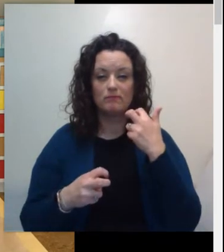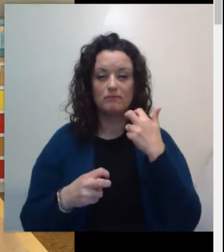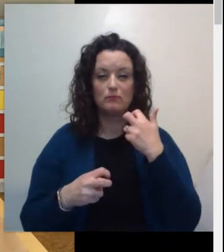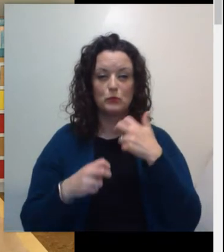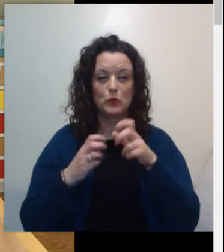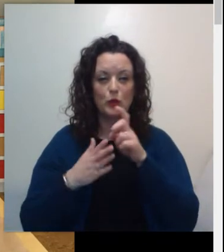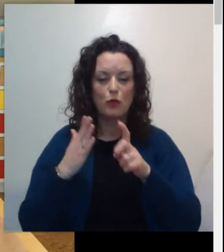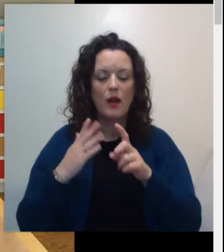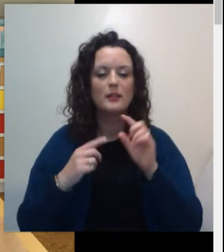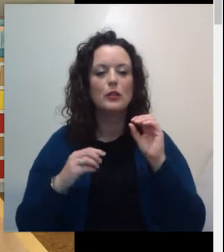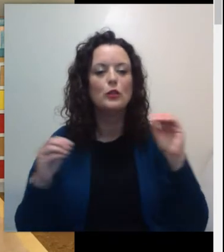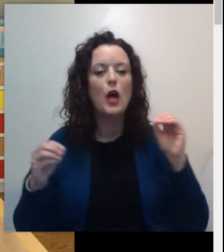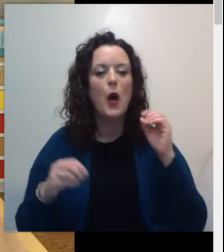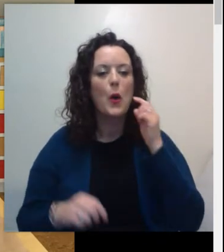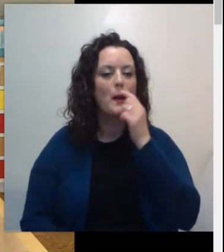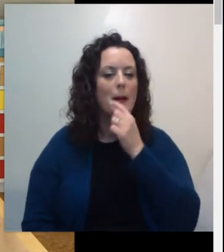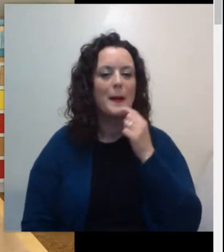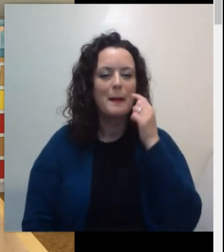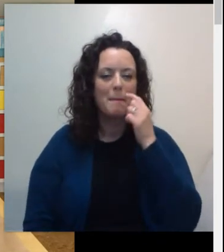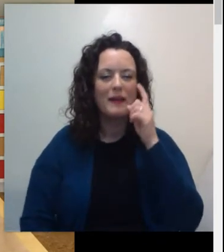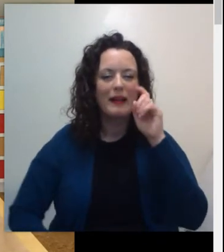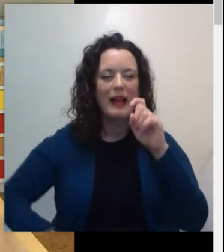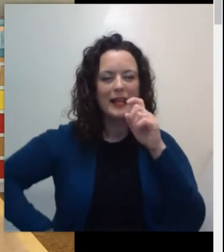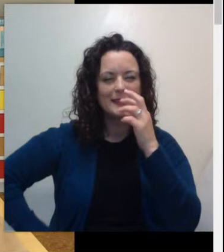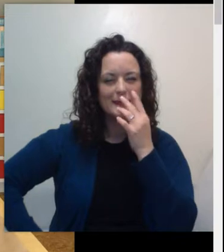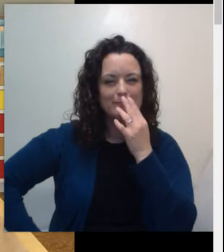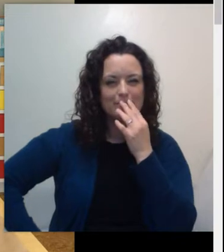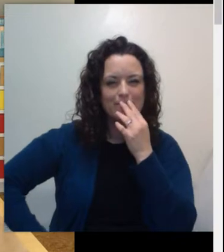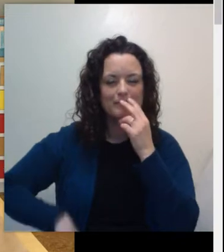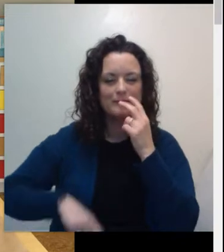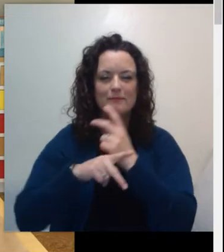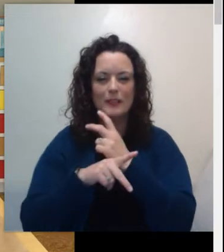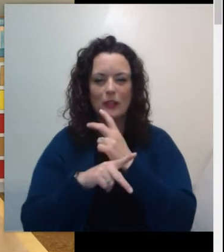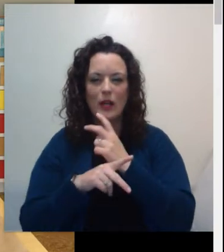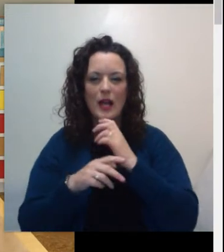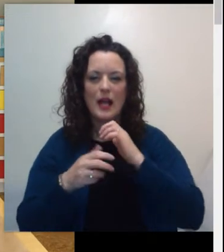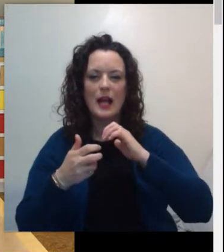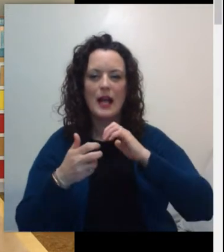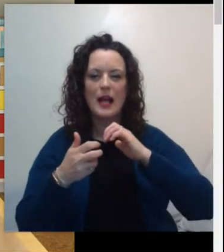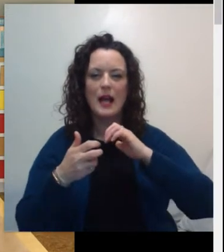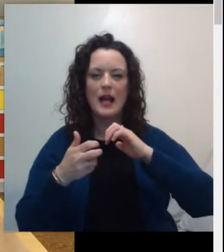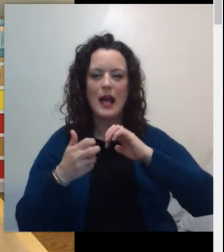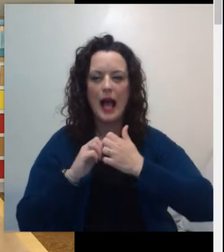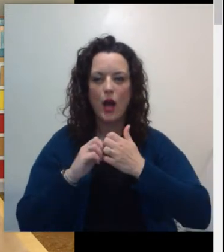mouth. So I had to figure out ways to make the characters have